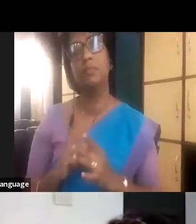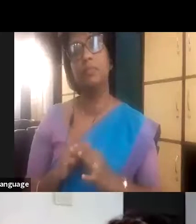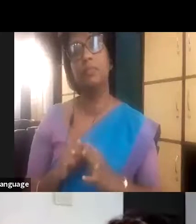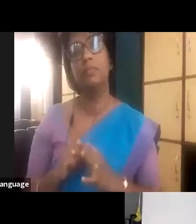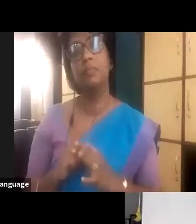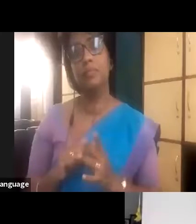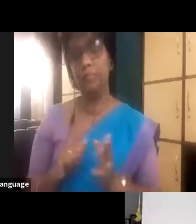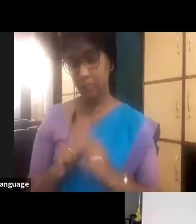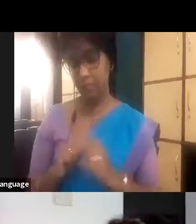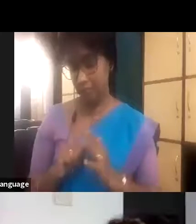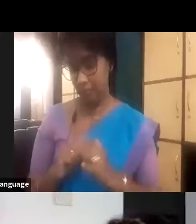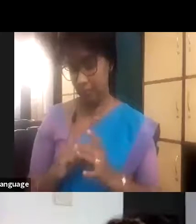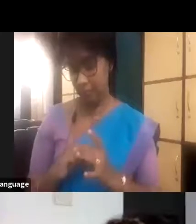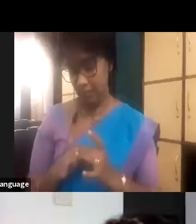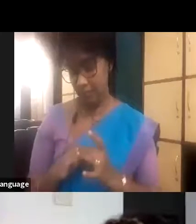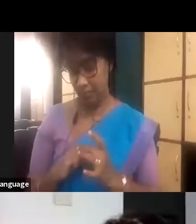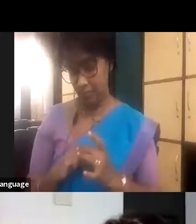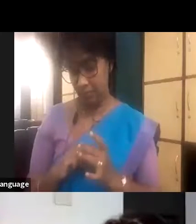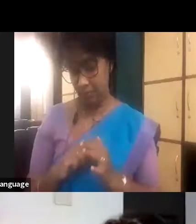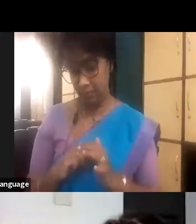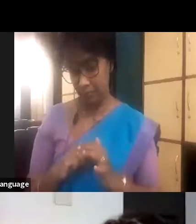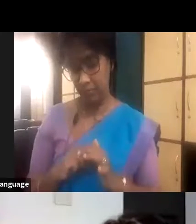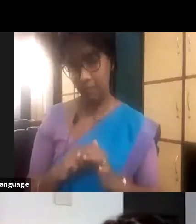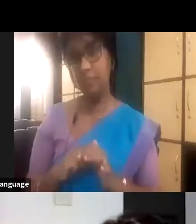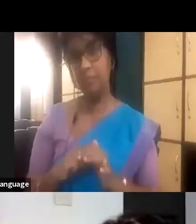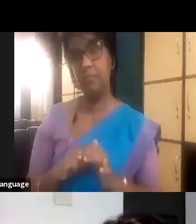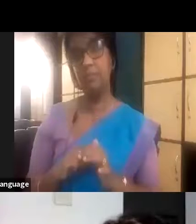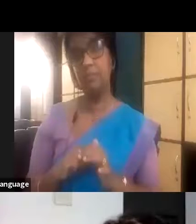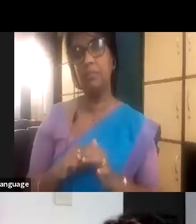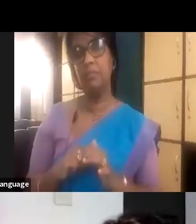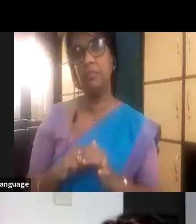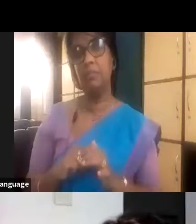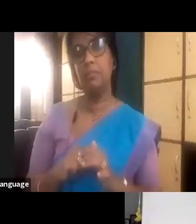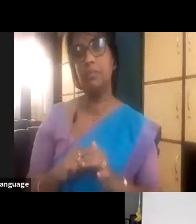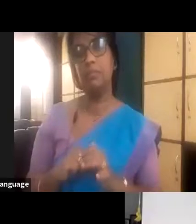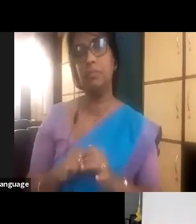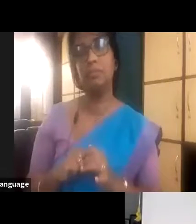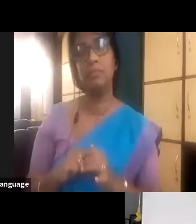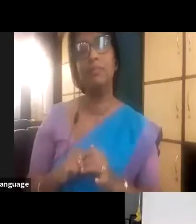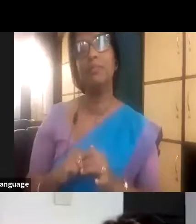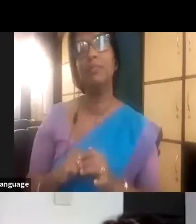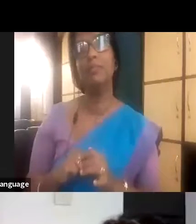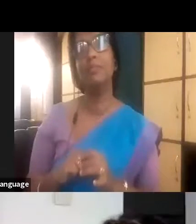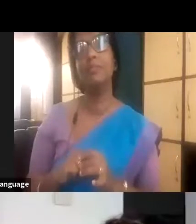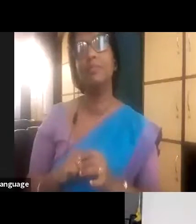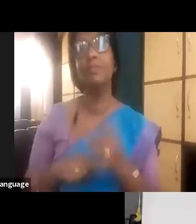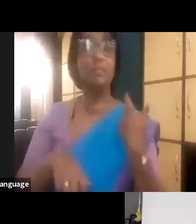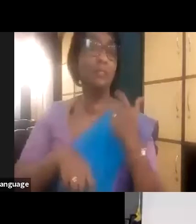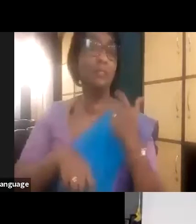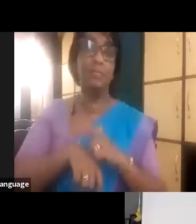Aruna. So Aruna, I mean, this concept, since we are running out of time also, I